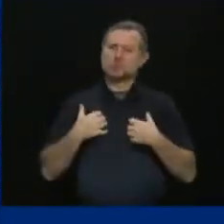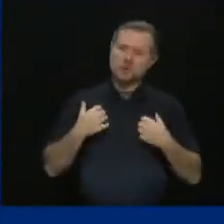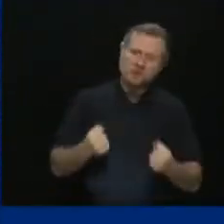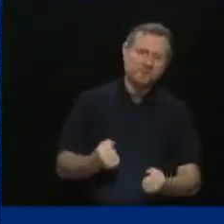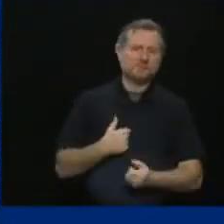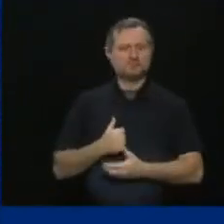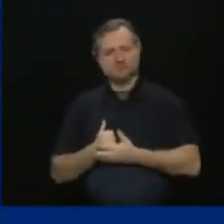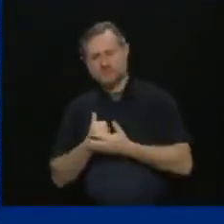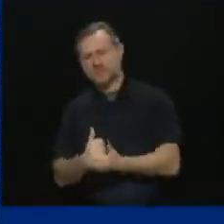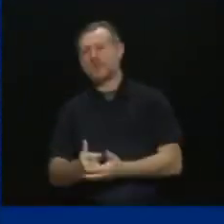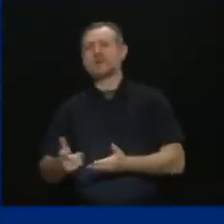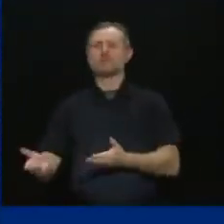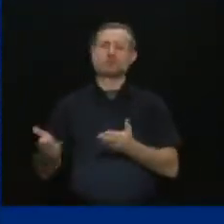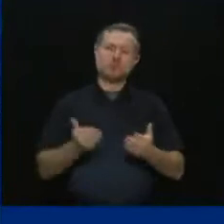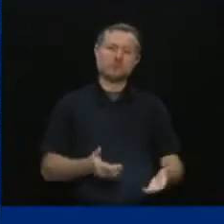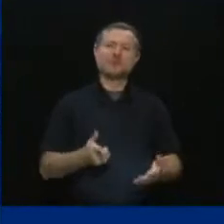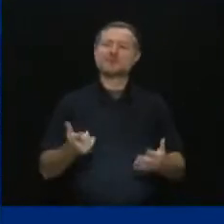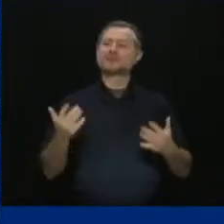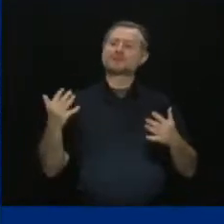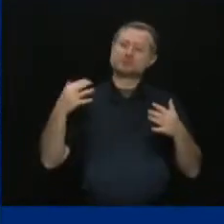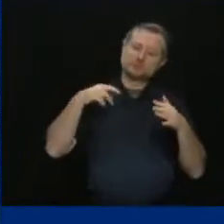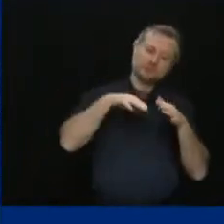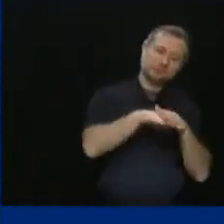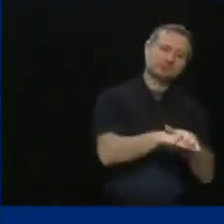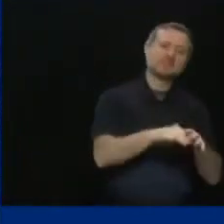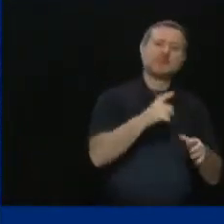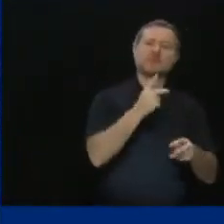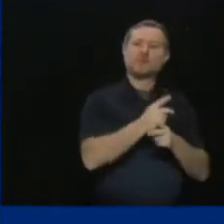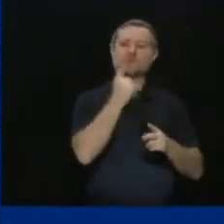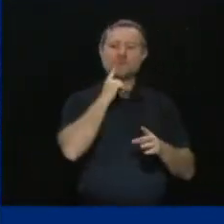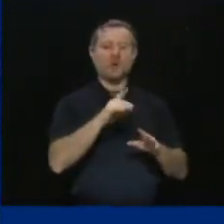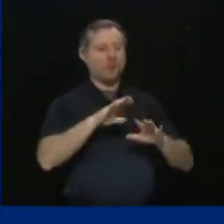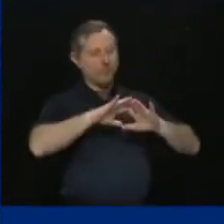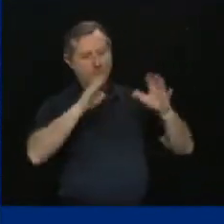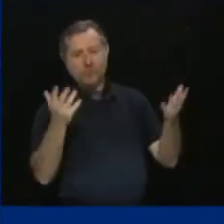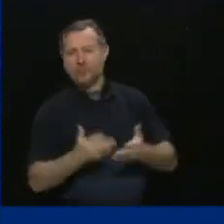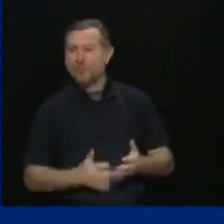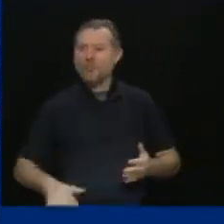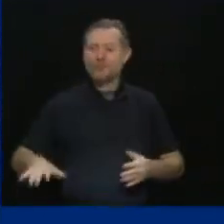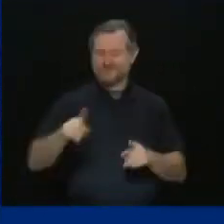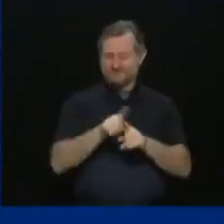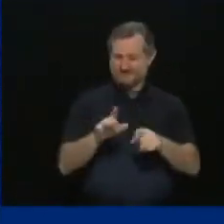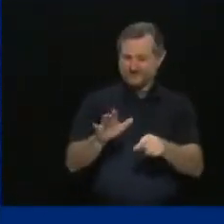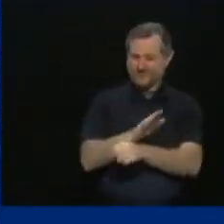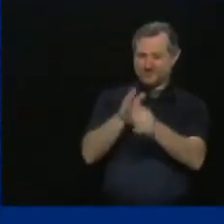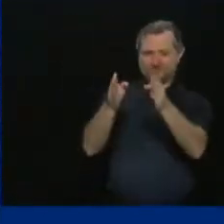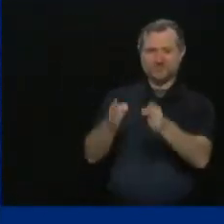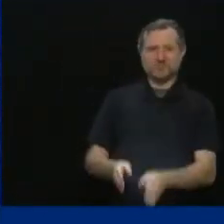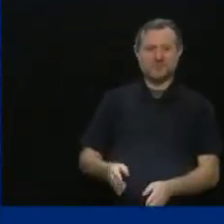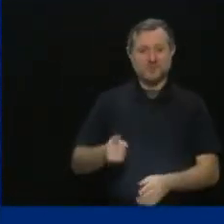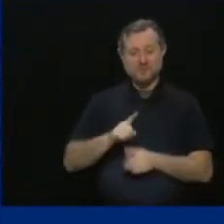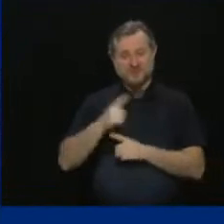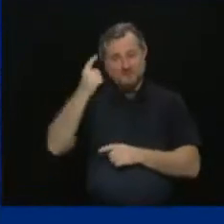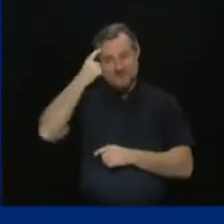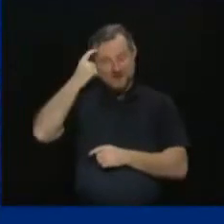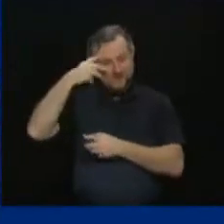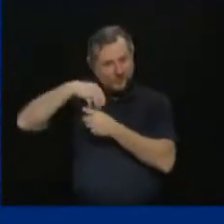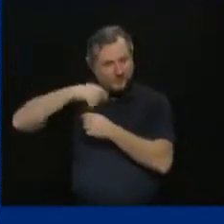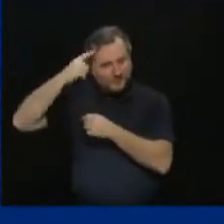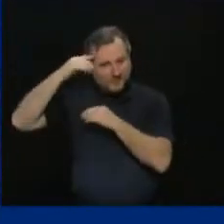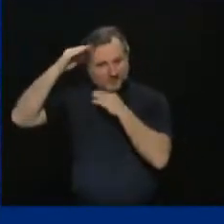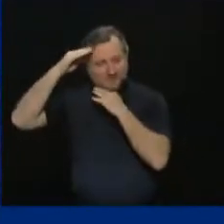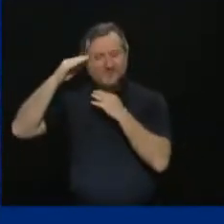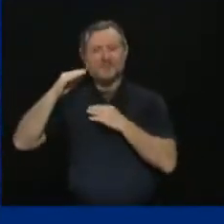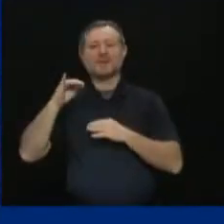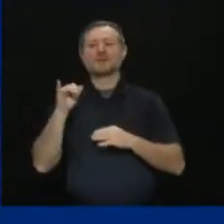integrated care that treats the whole person. And that includes co-occurring disorders and mental health disorders that people are